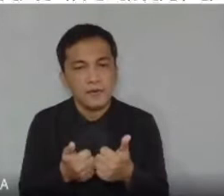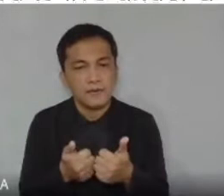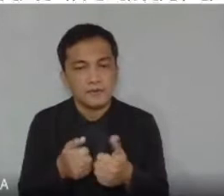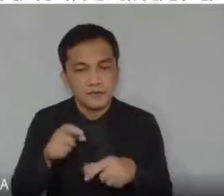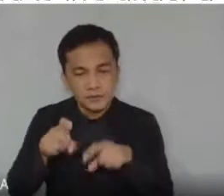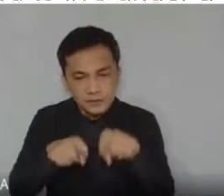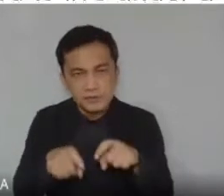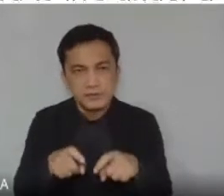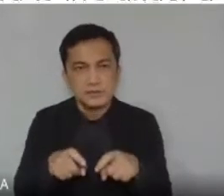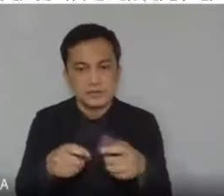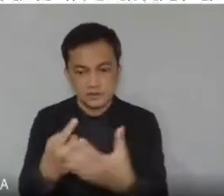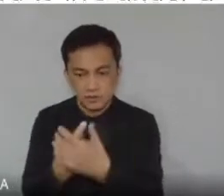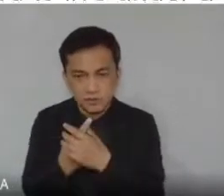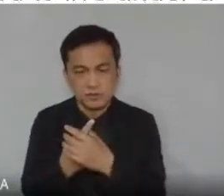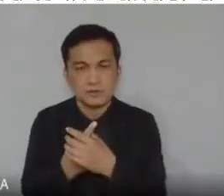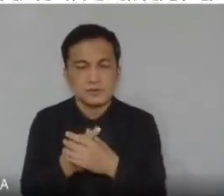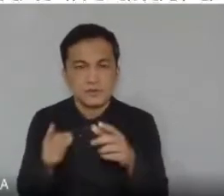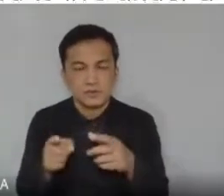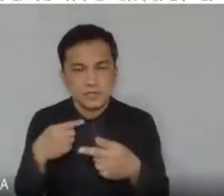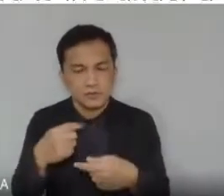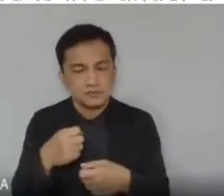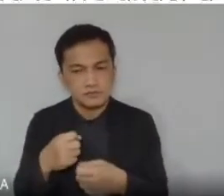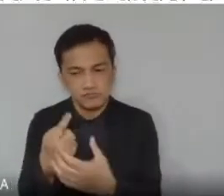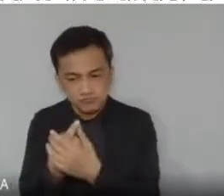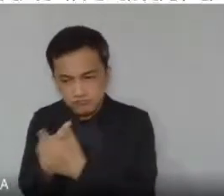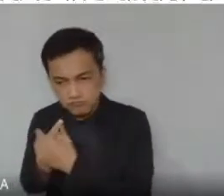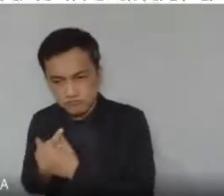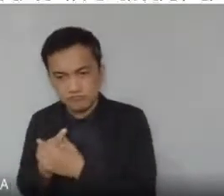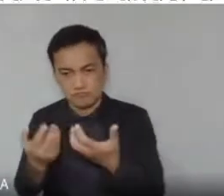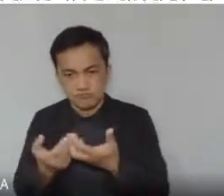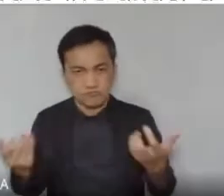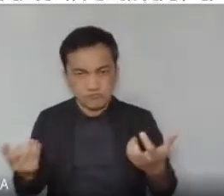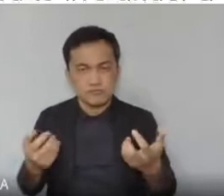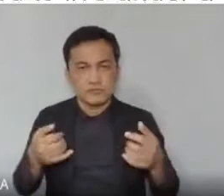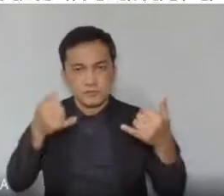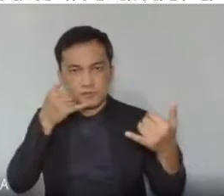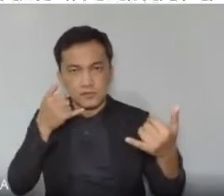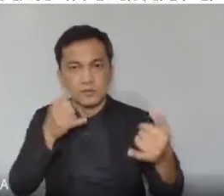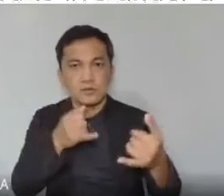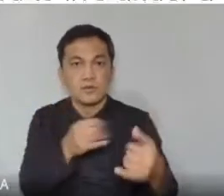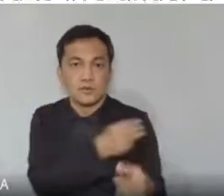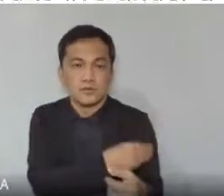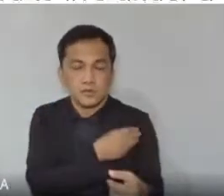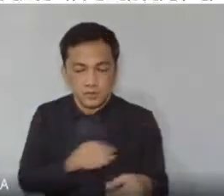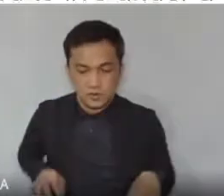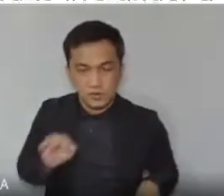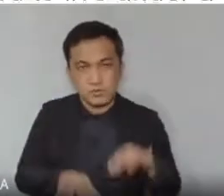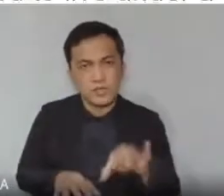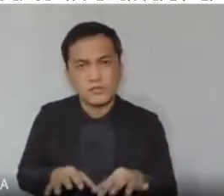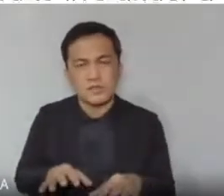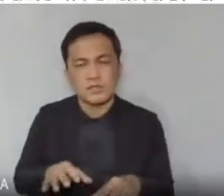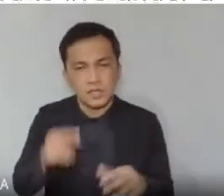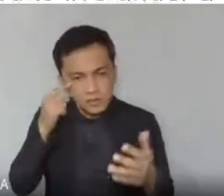How about schools, workplaces, and other essential places? What can telemedicine provide?